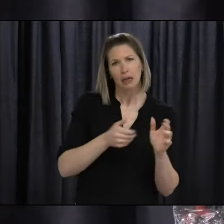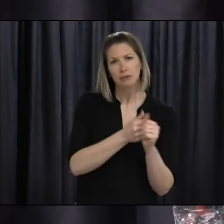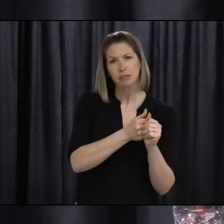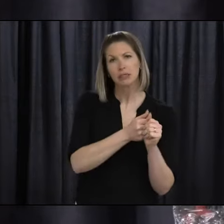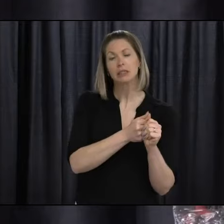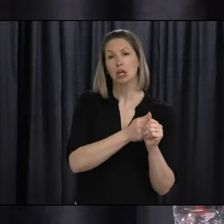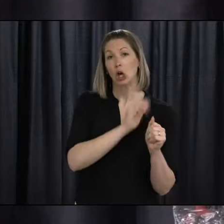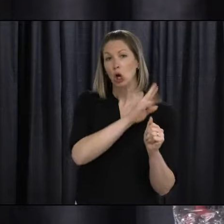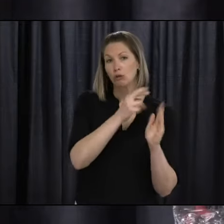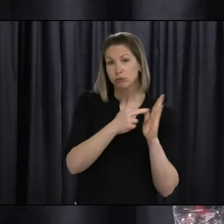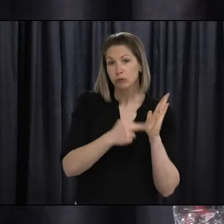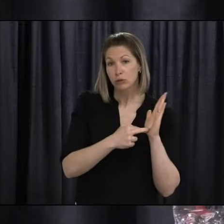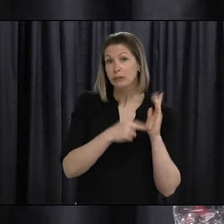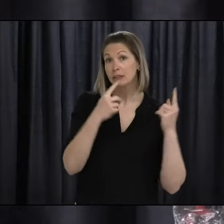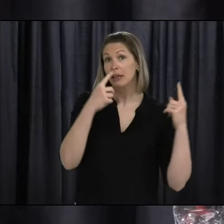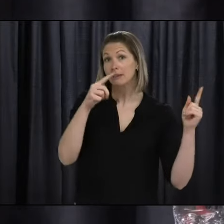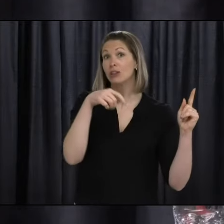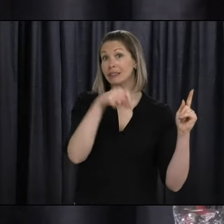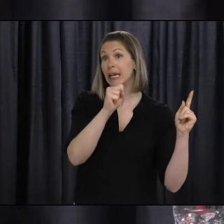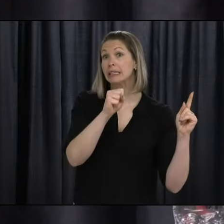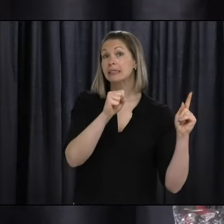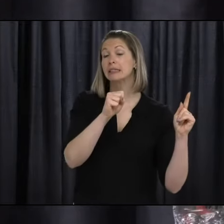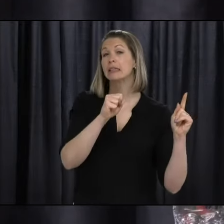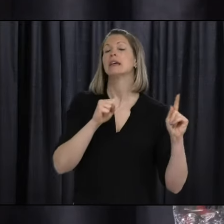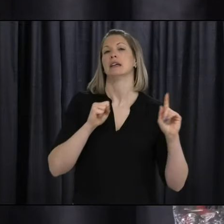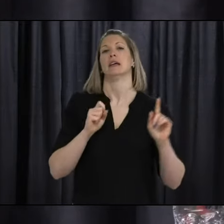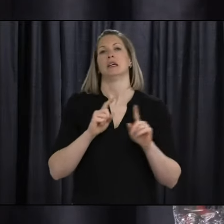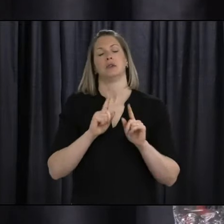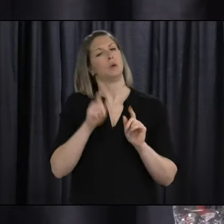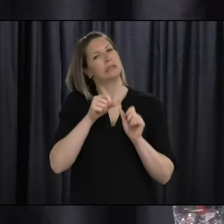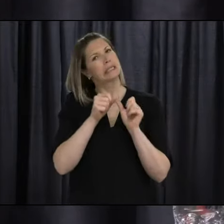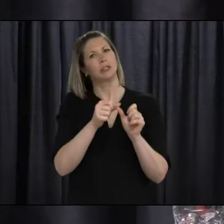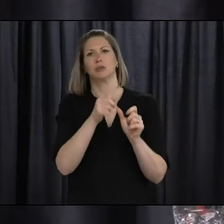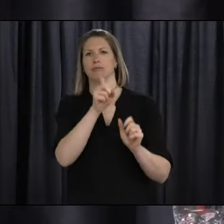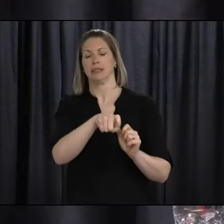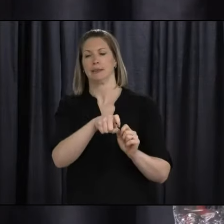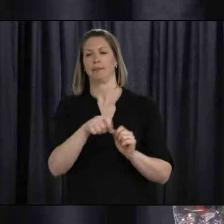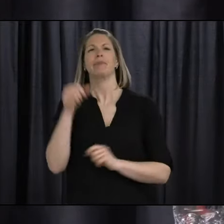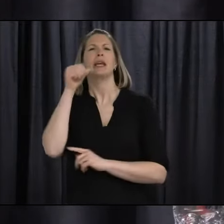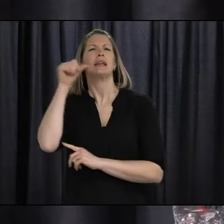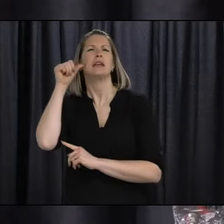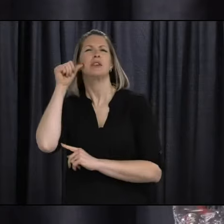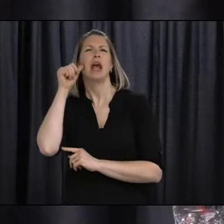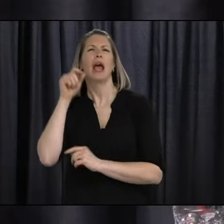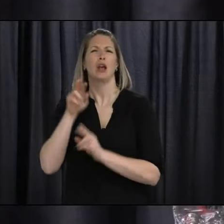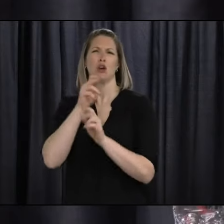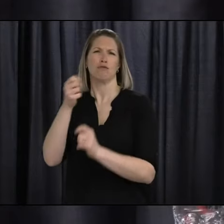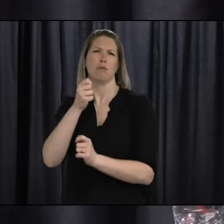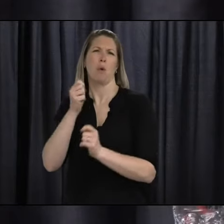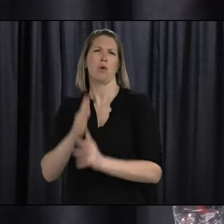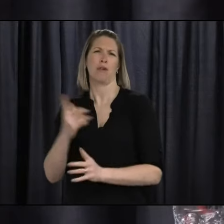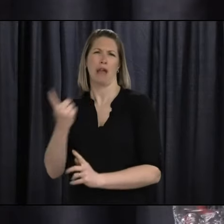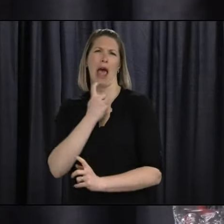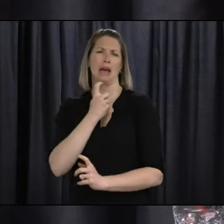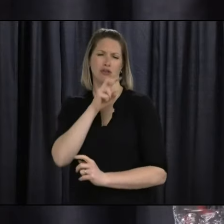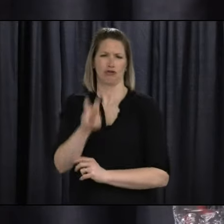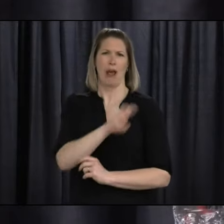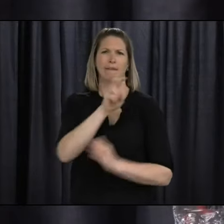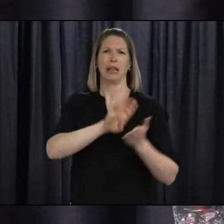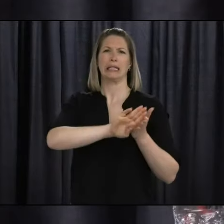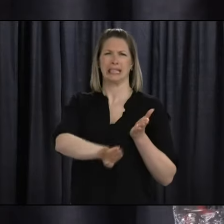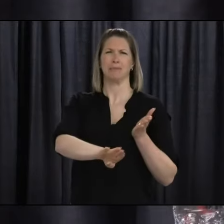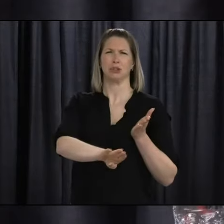them. Yesterday I was asked about exemptions from travel, and I referenced a figure of some